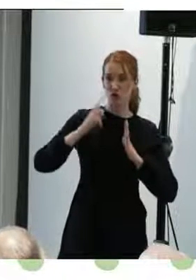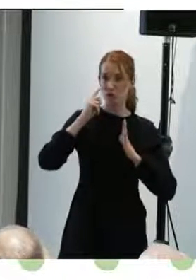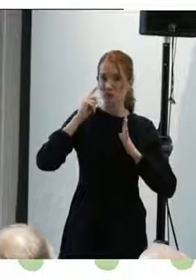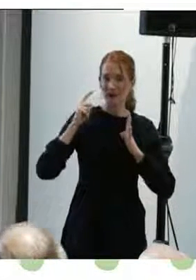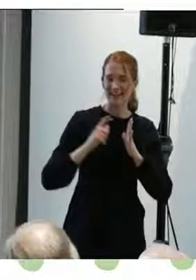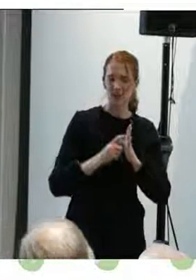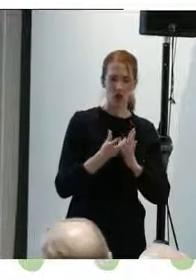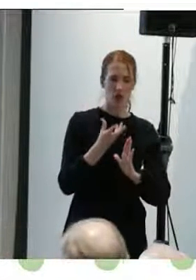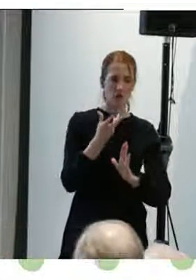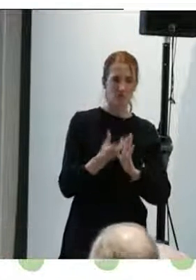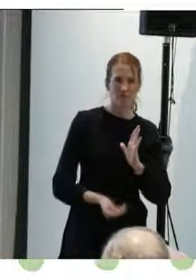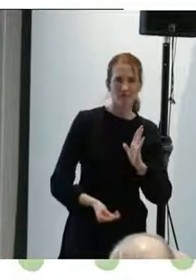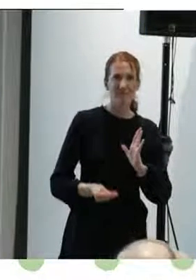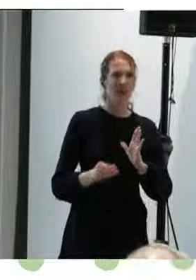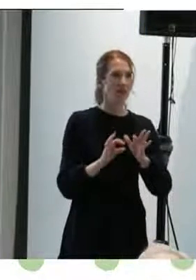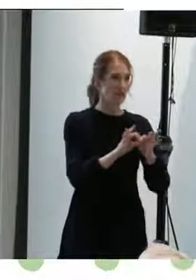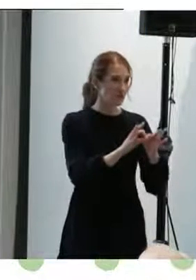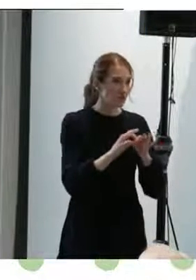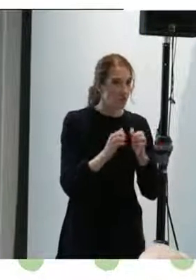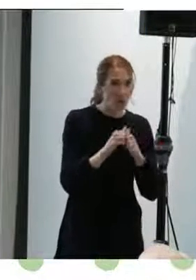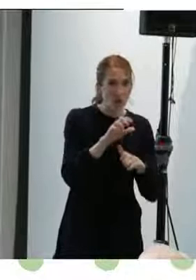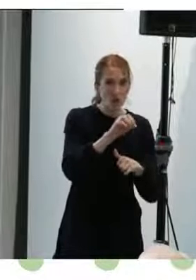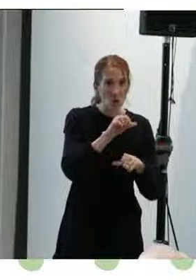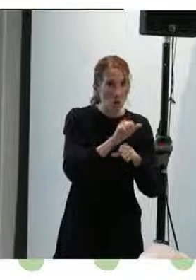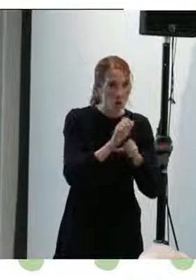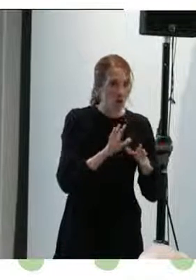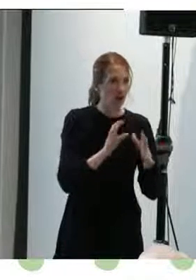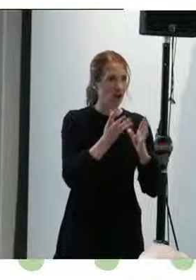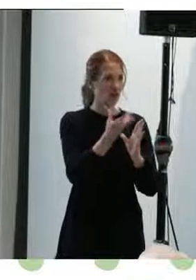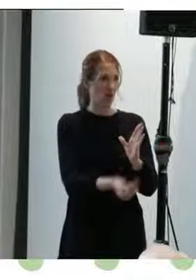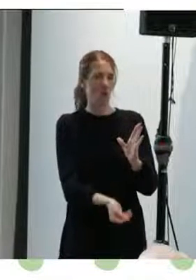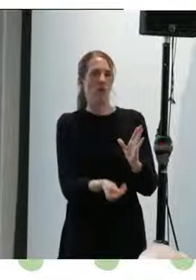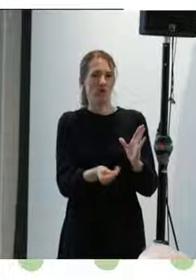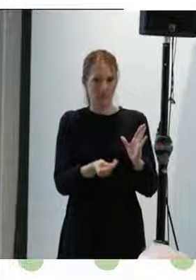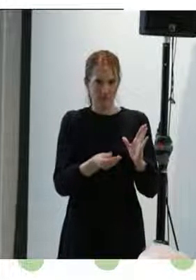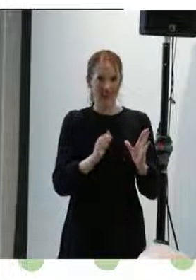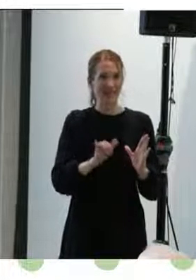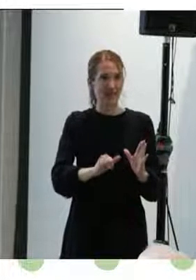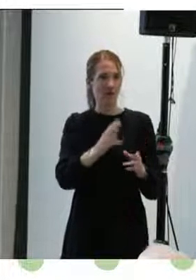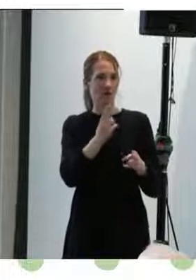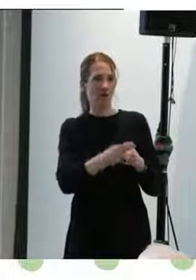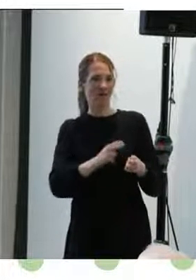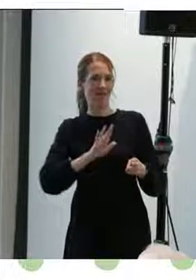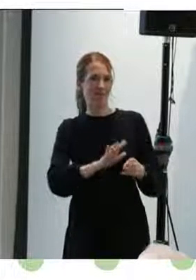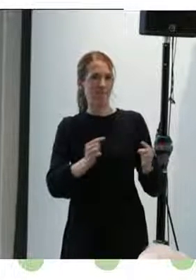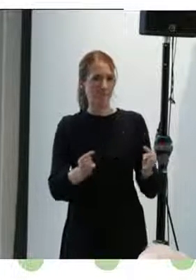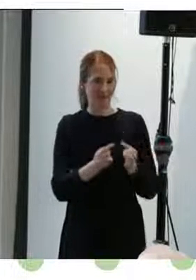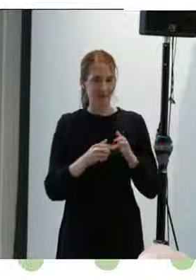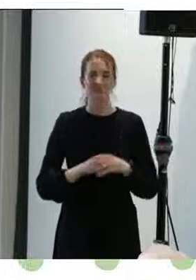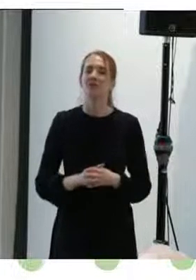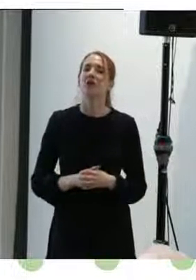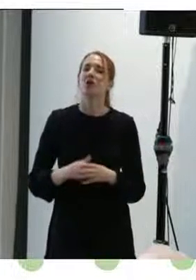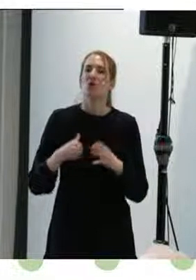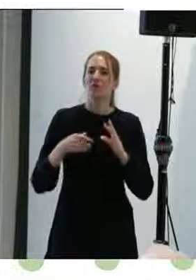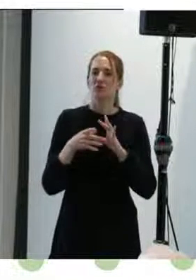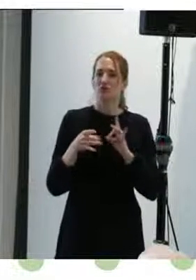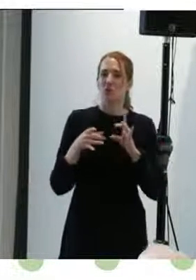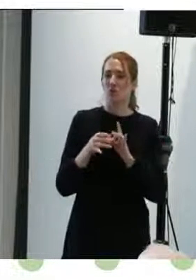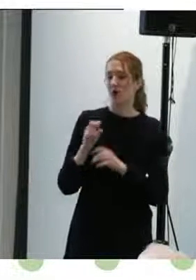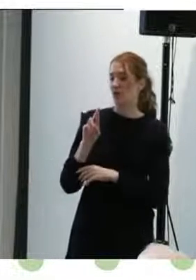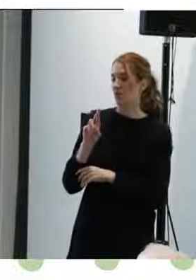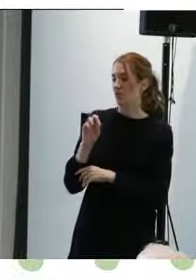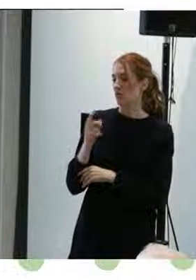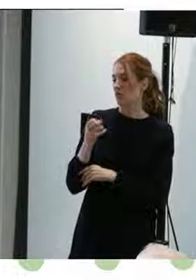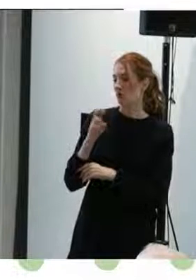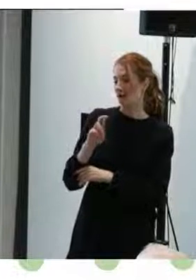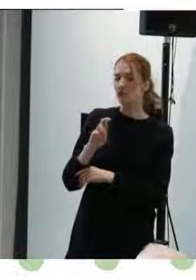solidarity with other workers. And so I'm going to tell the story of Roger, who's a 42-year-old white man,